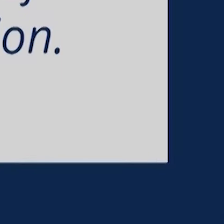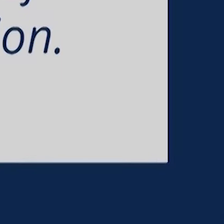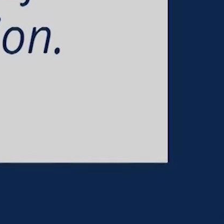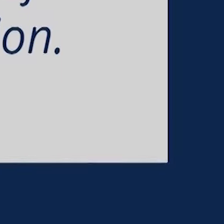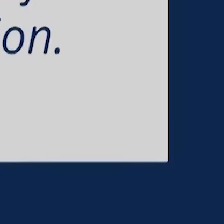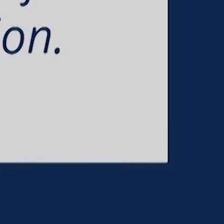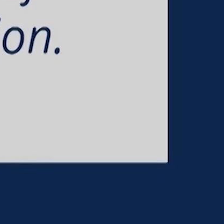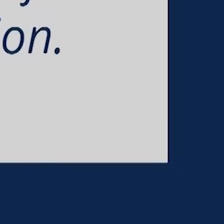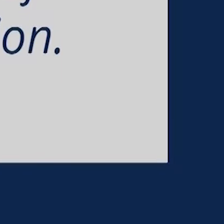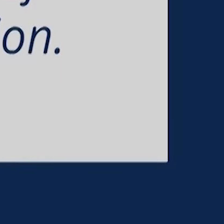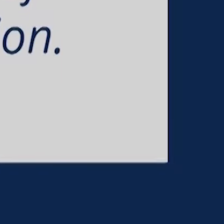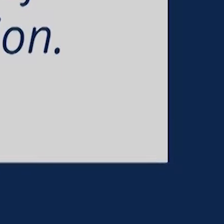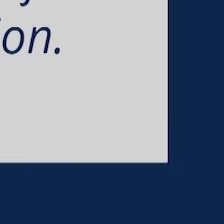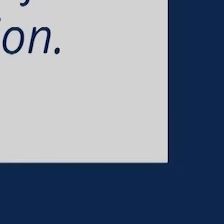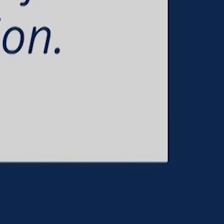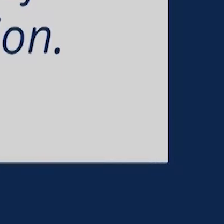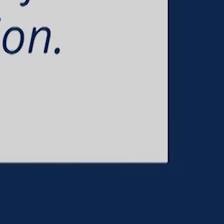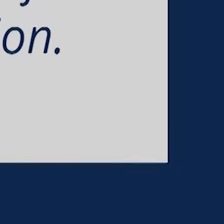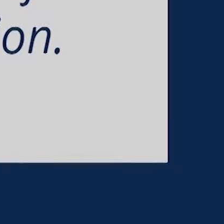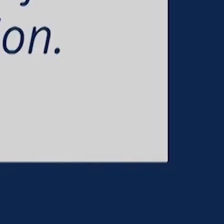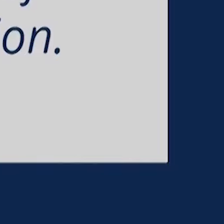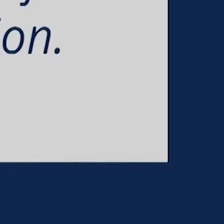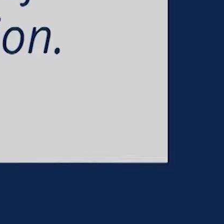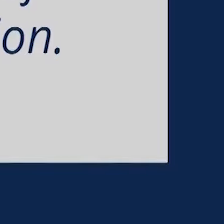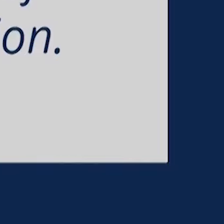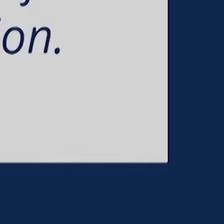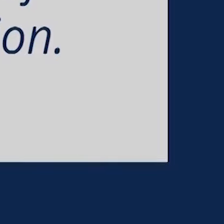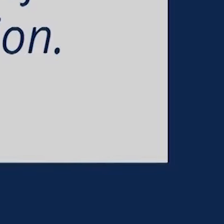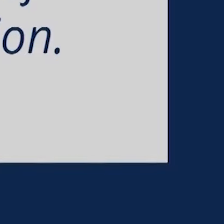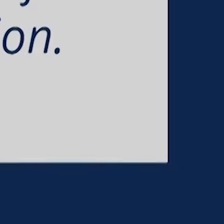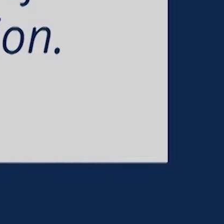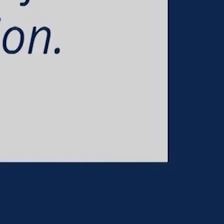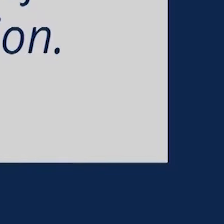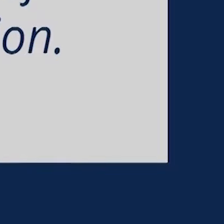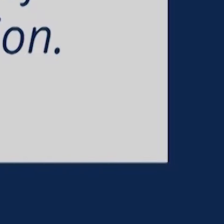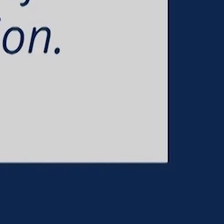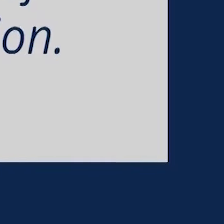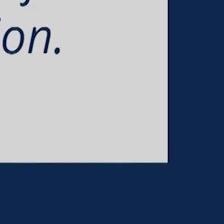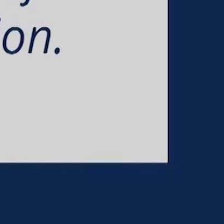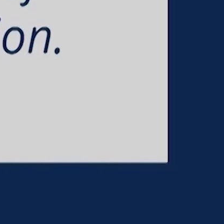O-F-E-S-S-E is not C. With the intention of making peace and